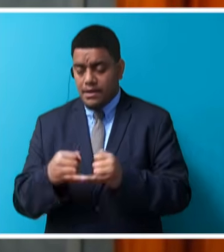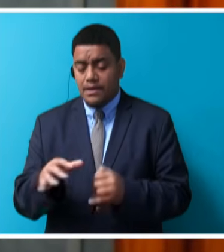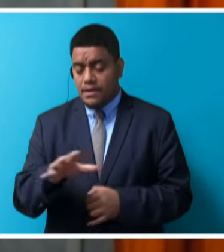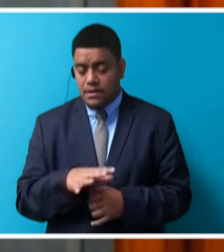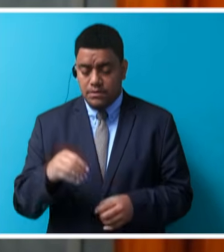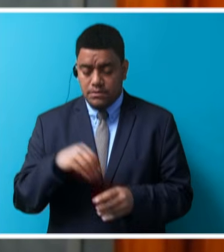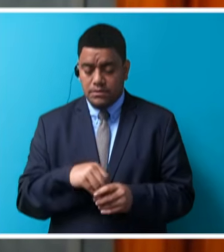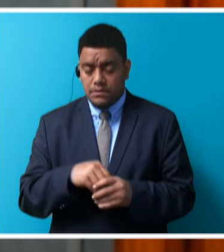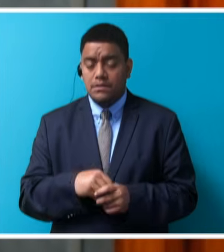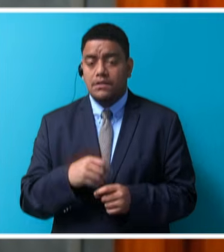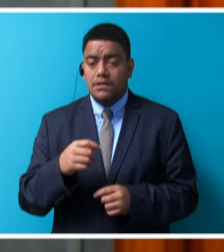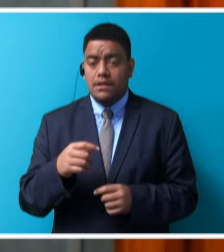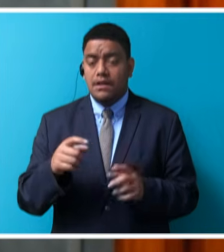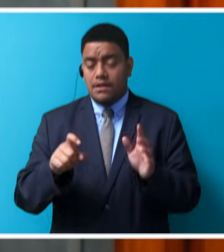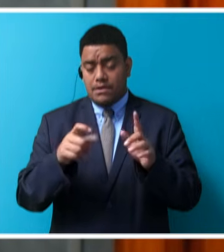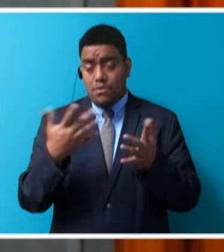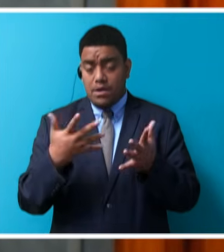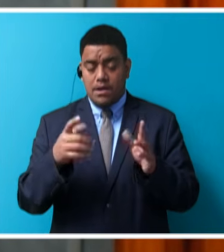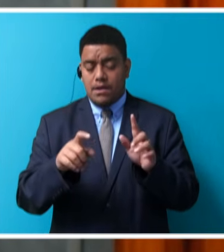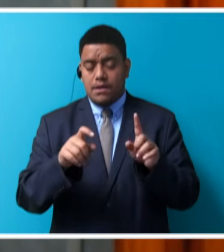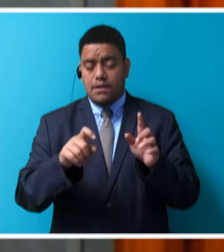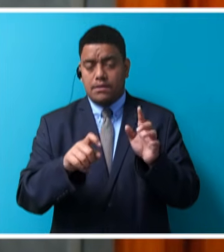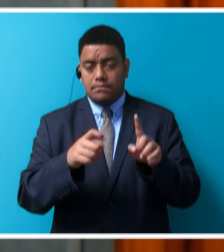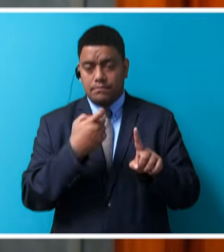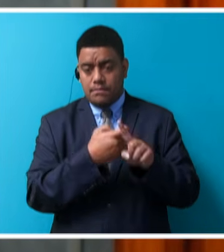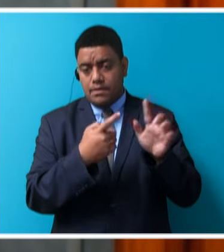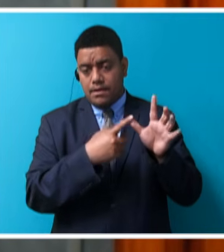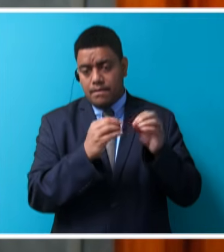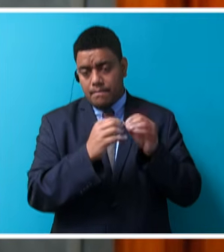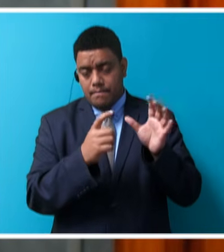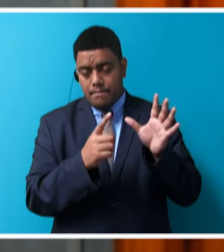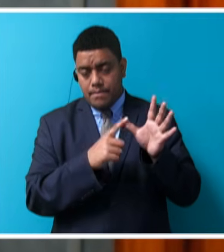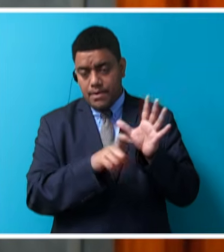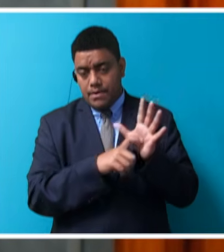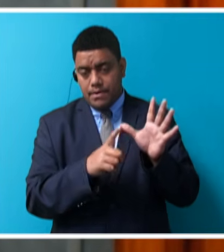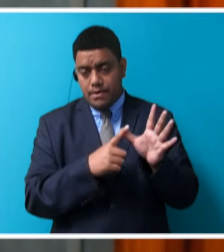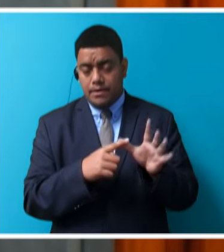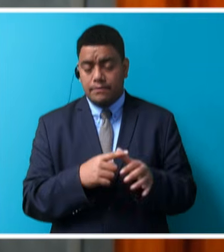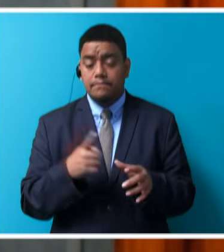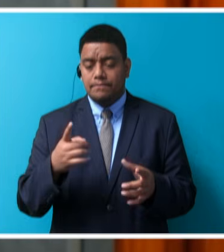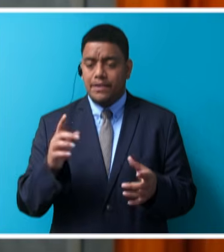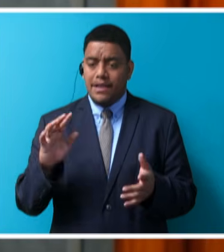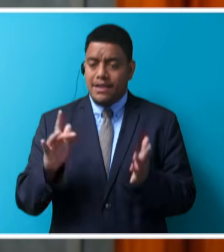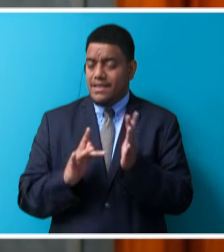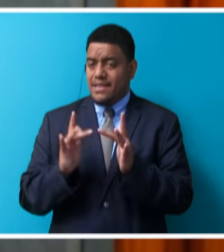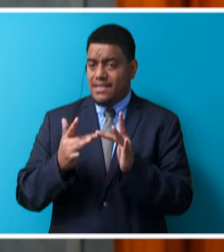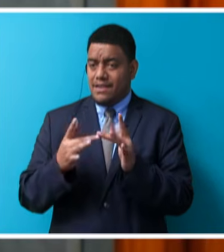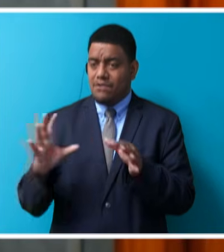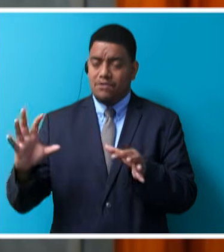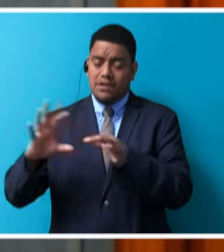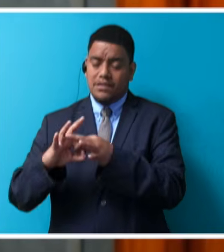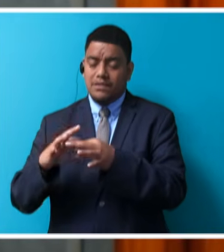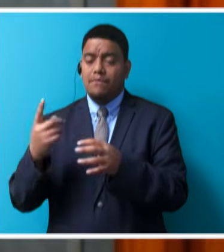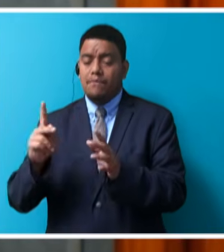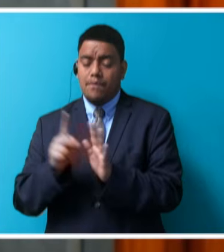including facilities at Kambara, Tukavesi, and Balibuto. Digital connection for primary health care